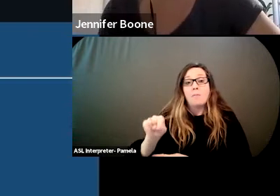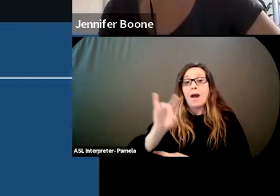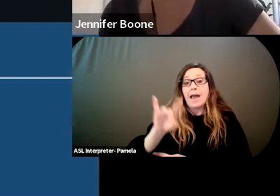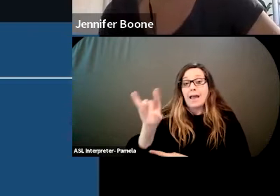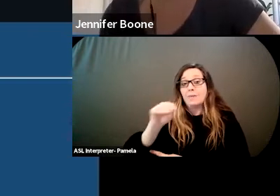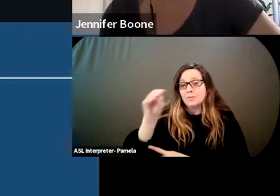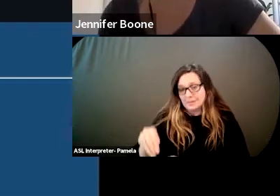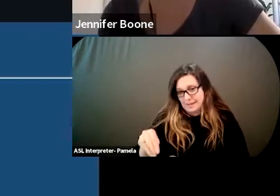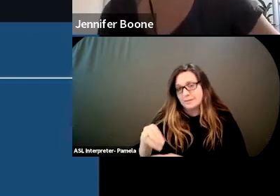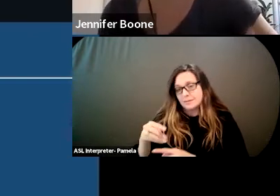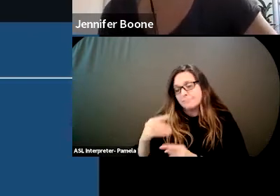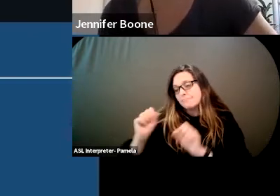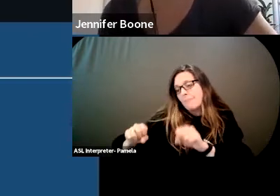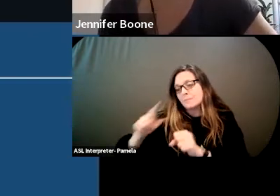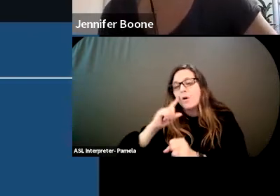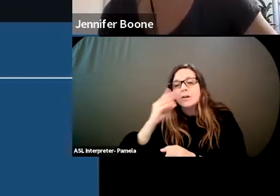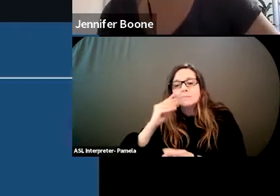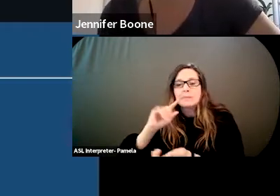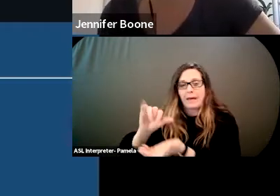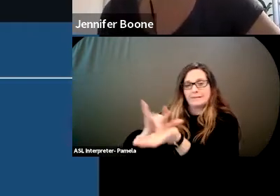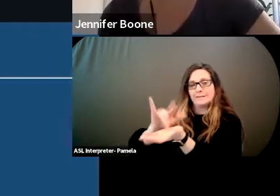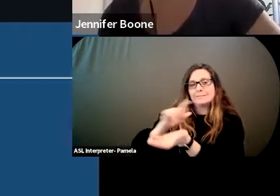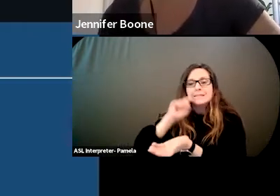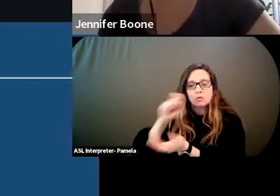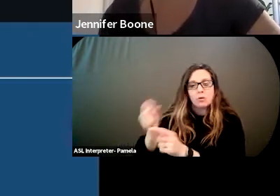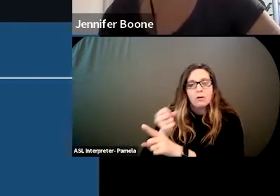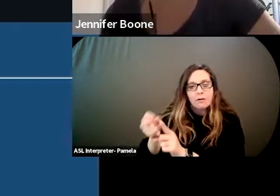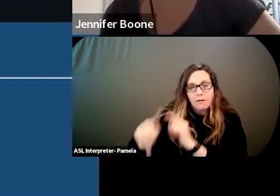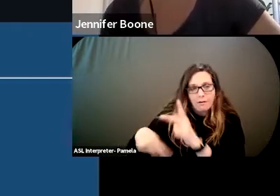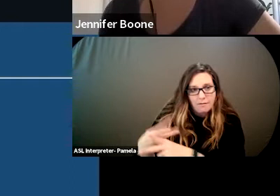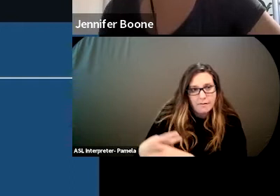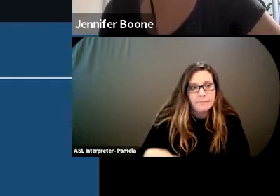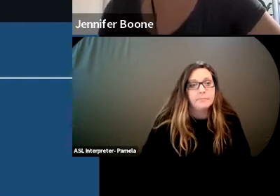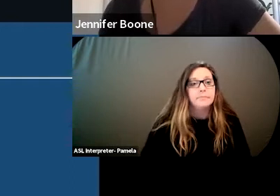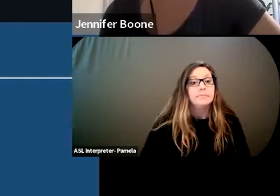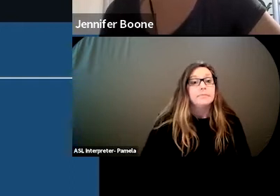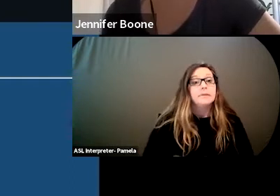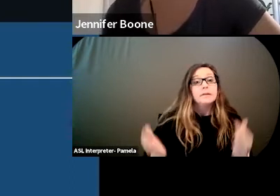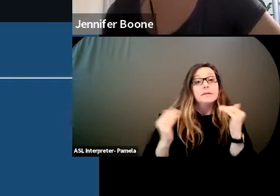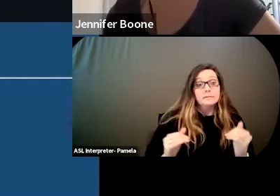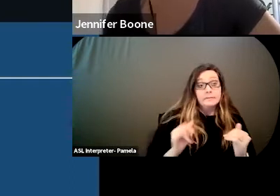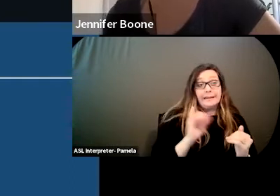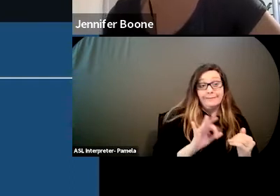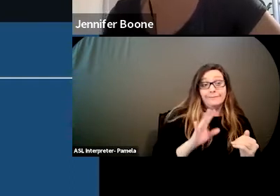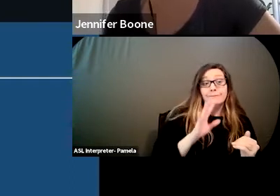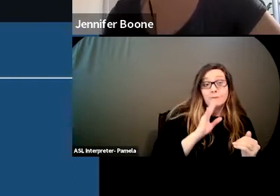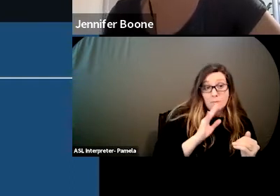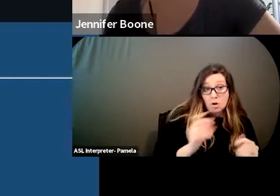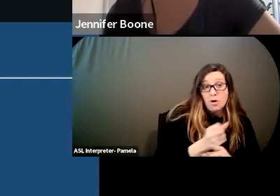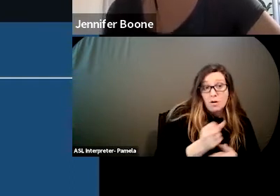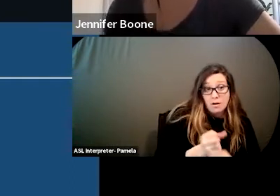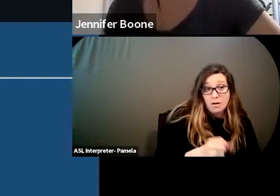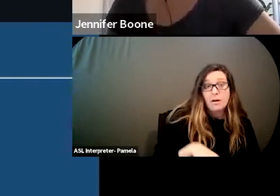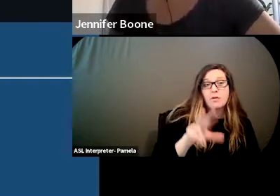And similarly, for physical anti-LGBT violence, they were 1.83 times more likely to experience physical IPV